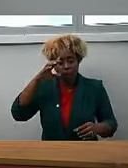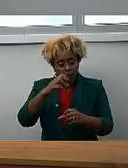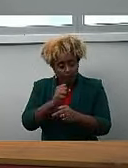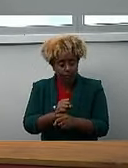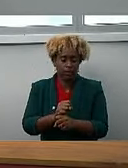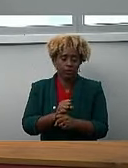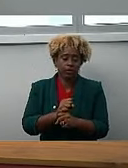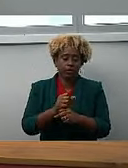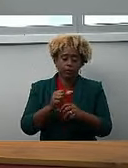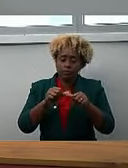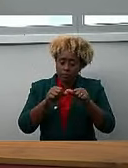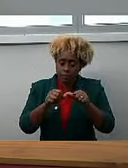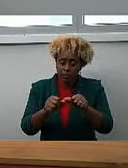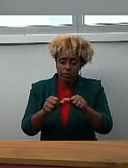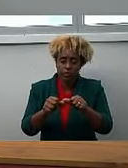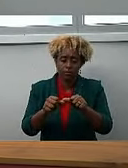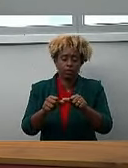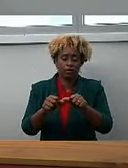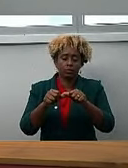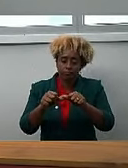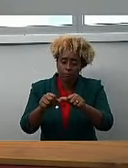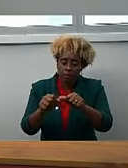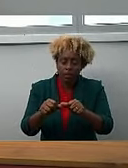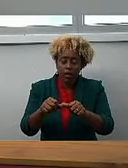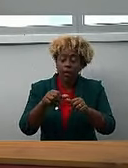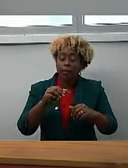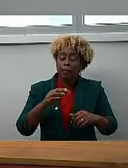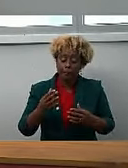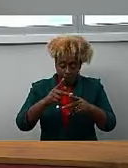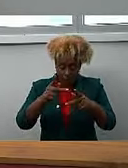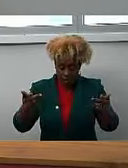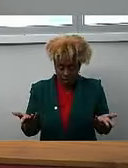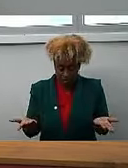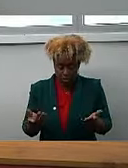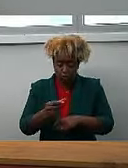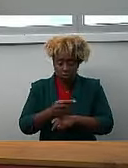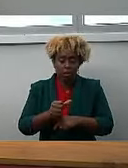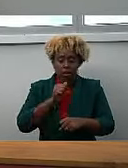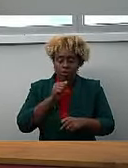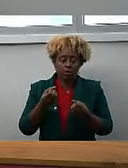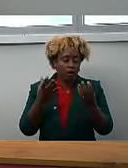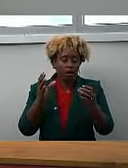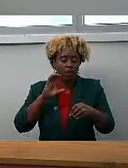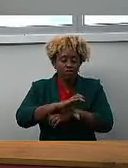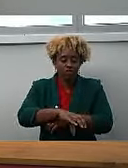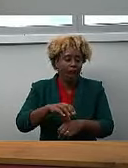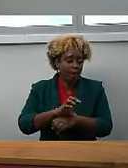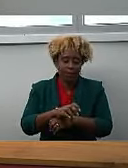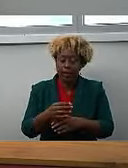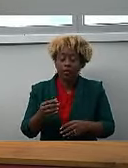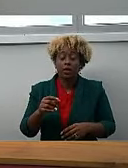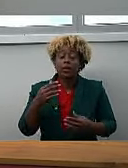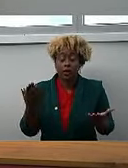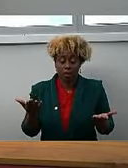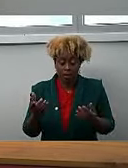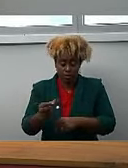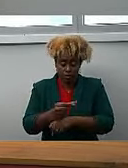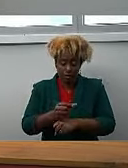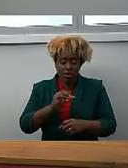our long-standing record as a low-crime nation and one of the safest places in the